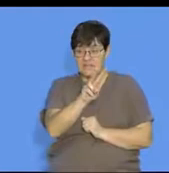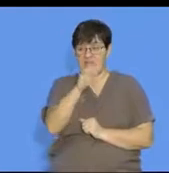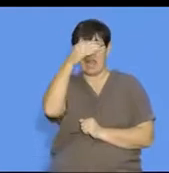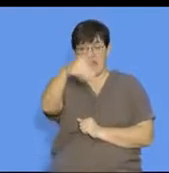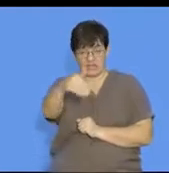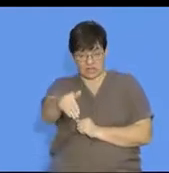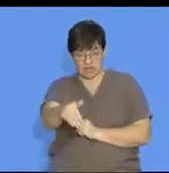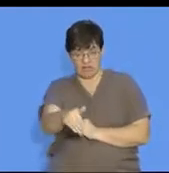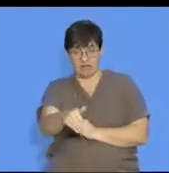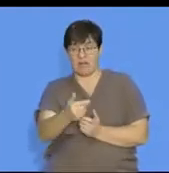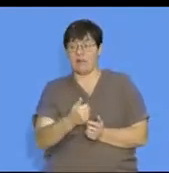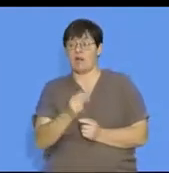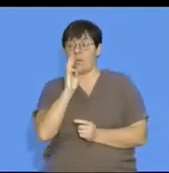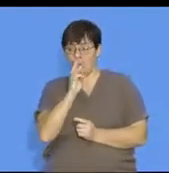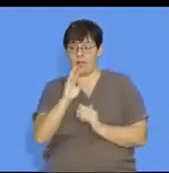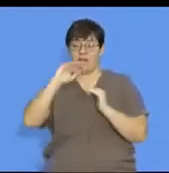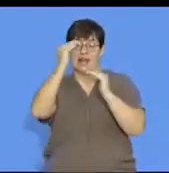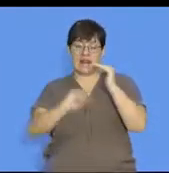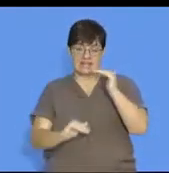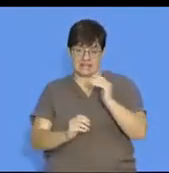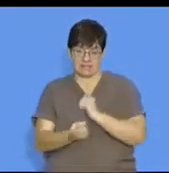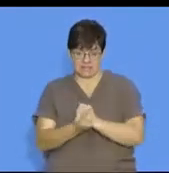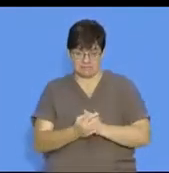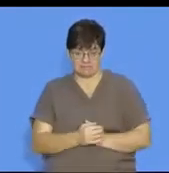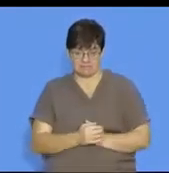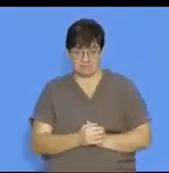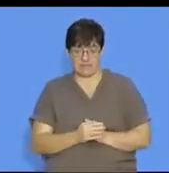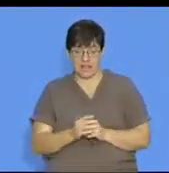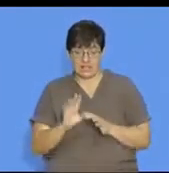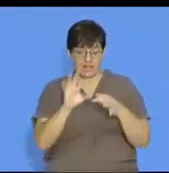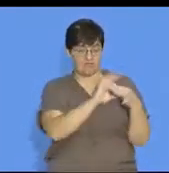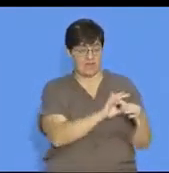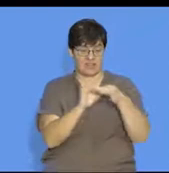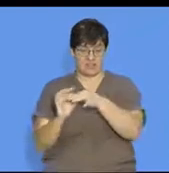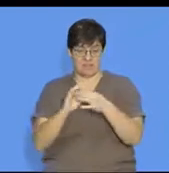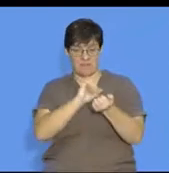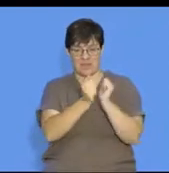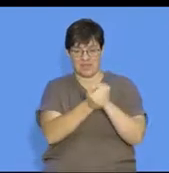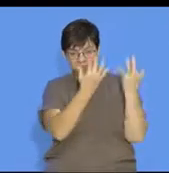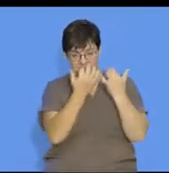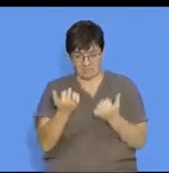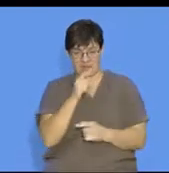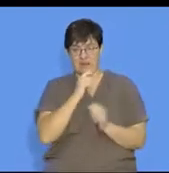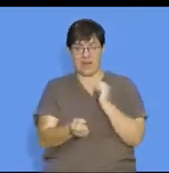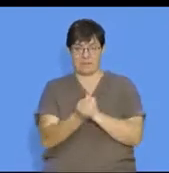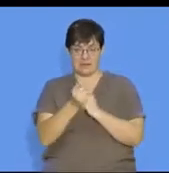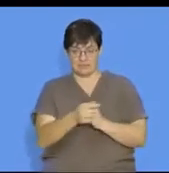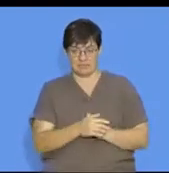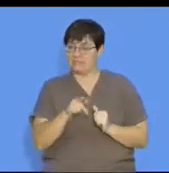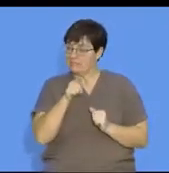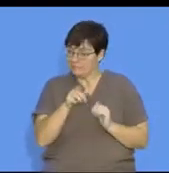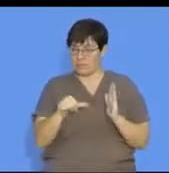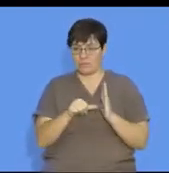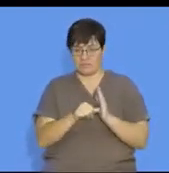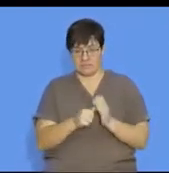external will also decrease. So these are the theoretical relationship that